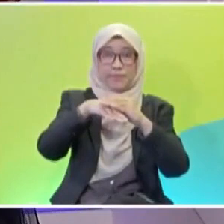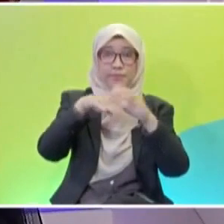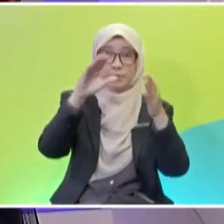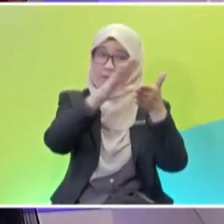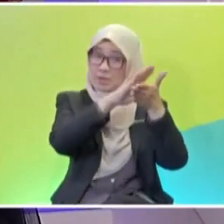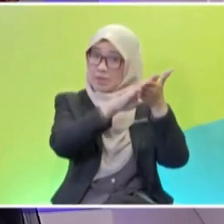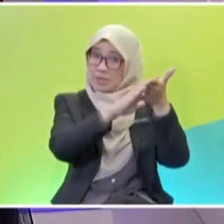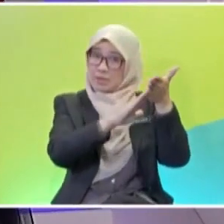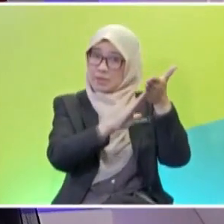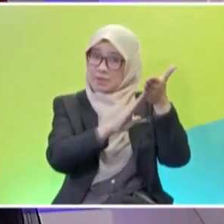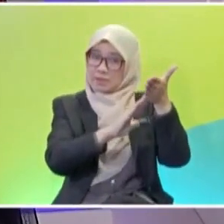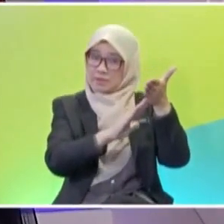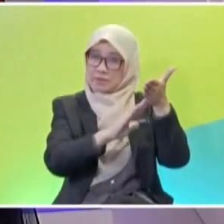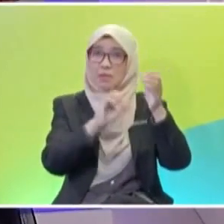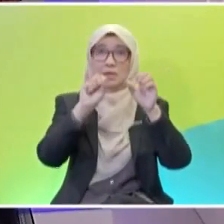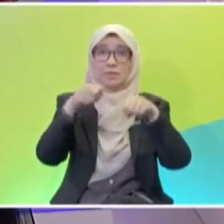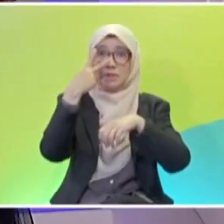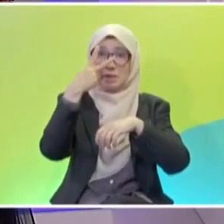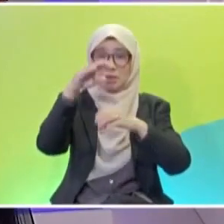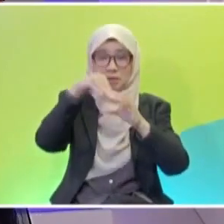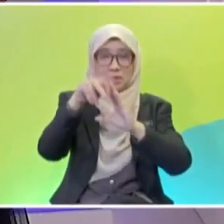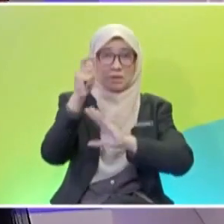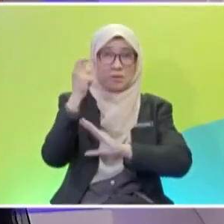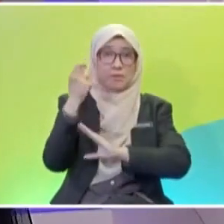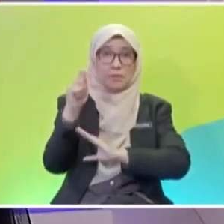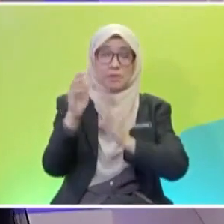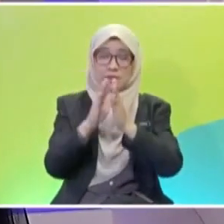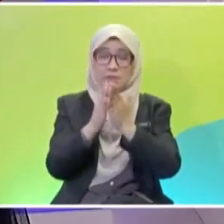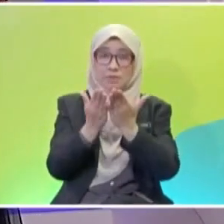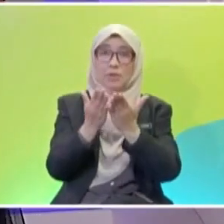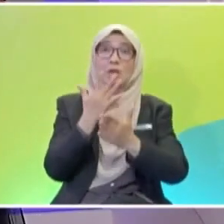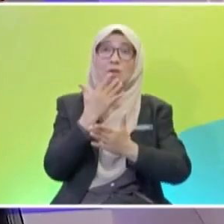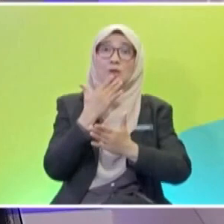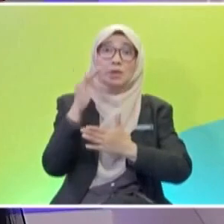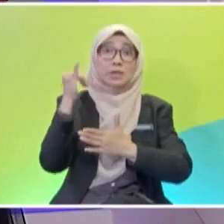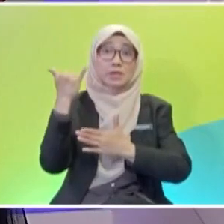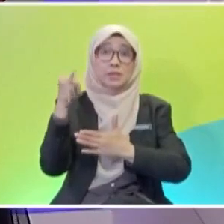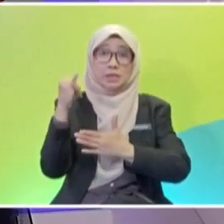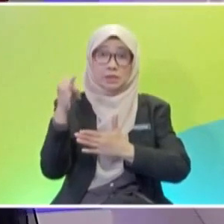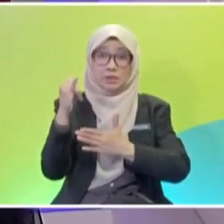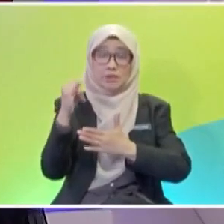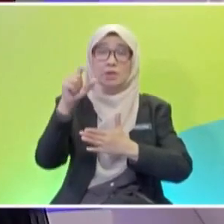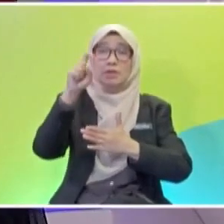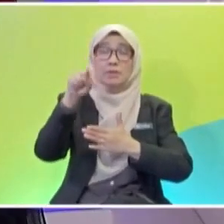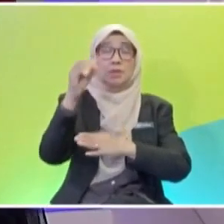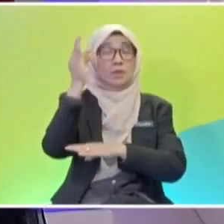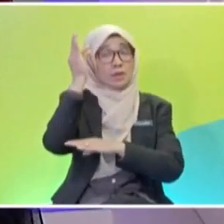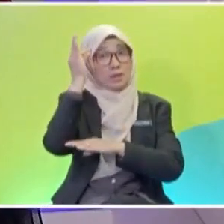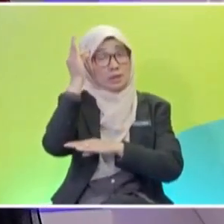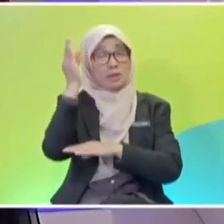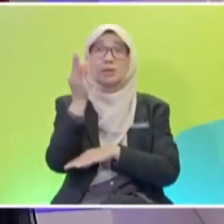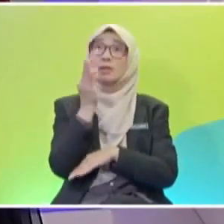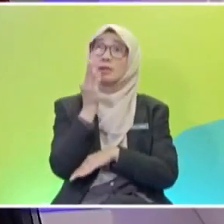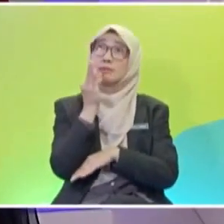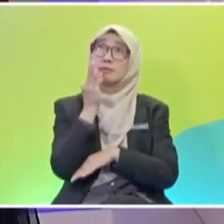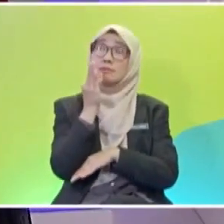your textbooks, okay, the words that are highlighted in yellow are the words that you need to guess the meaning to. Oh. So